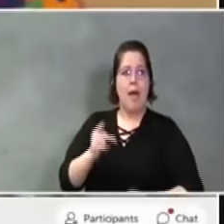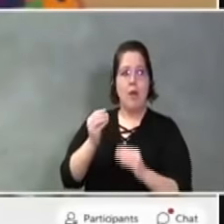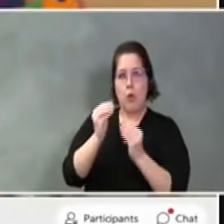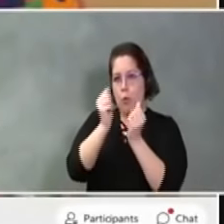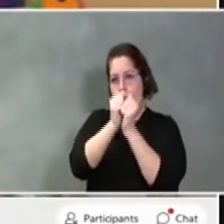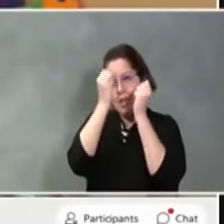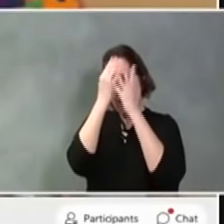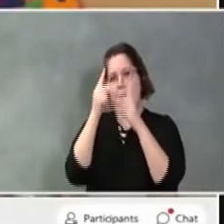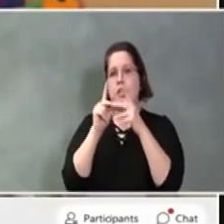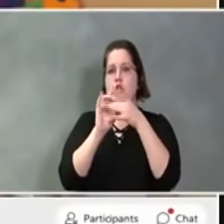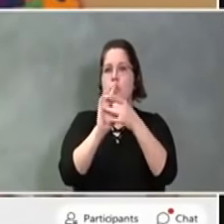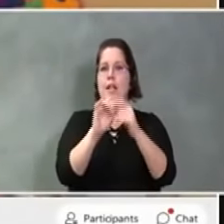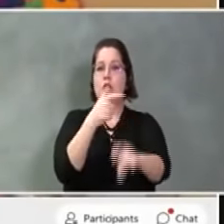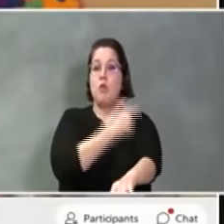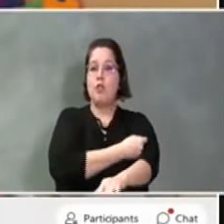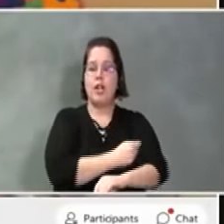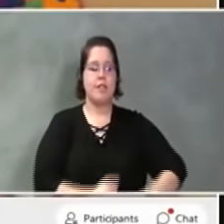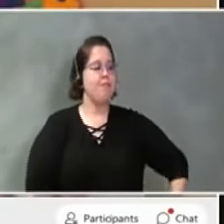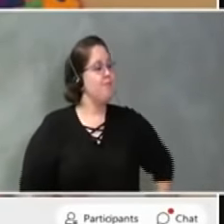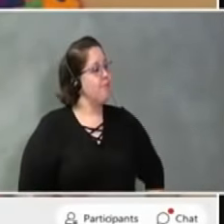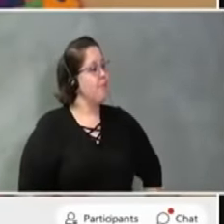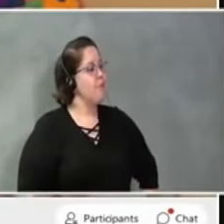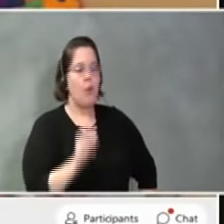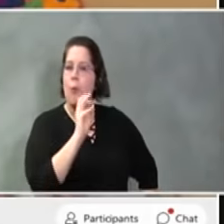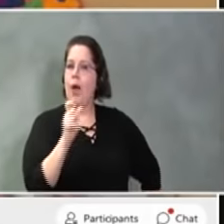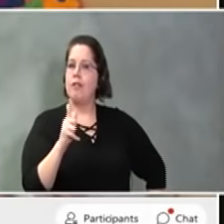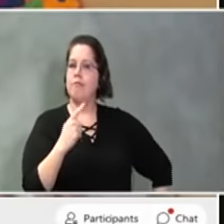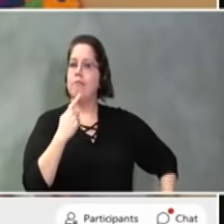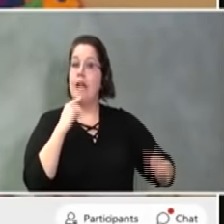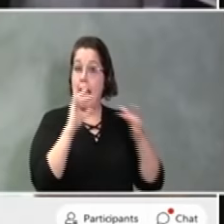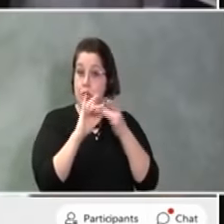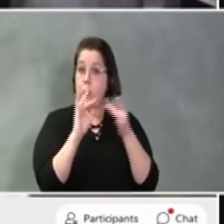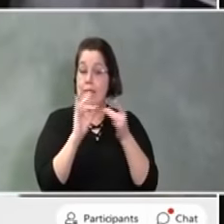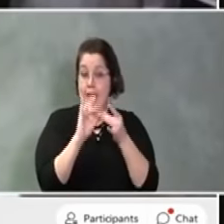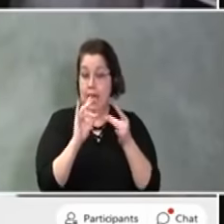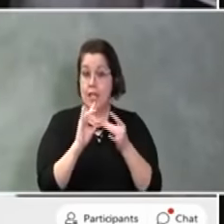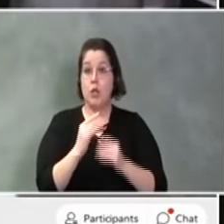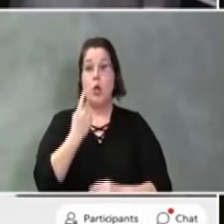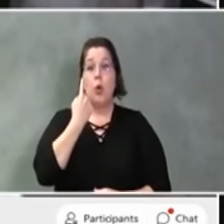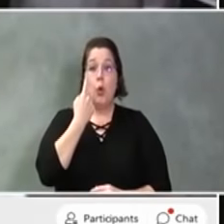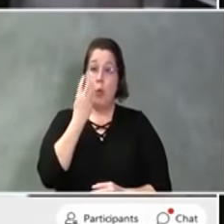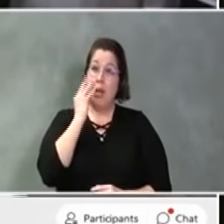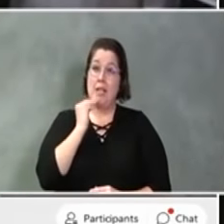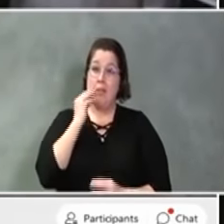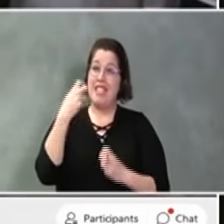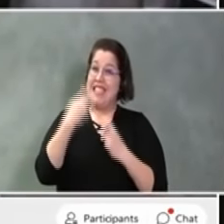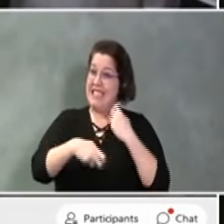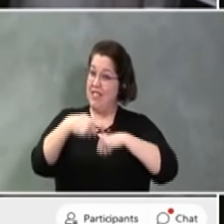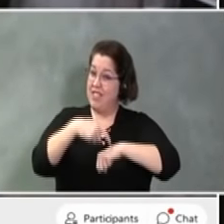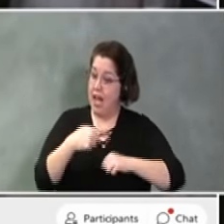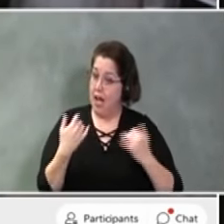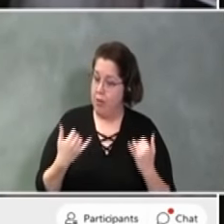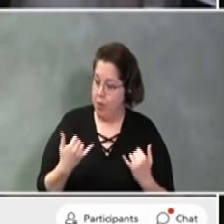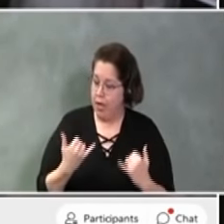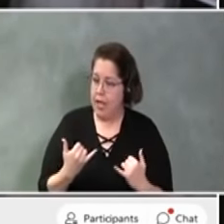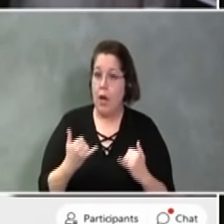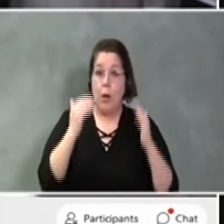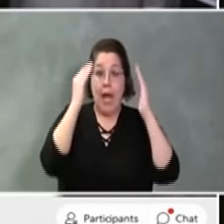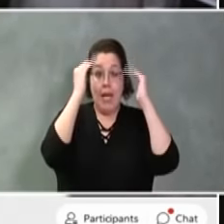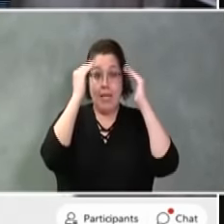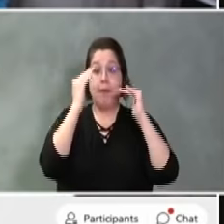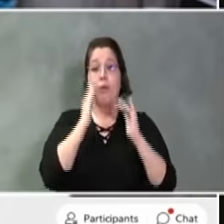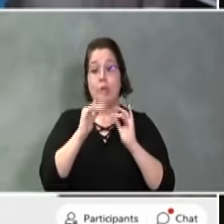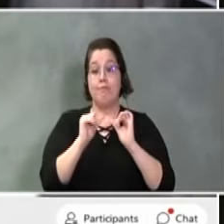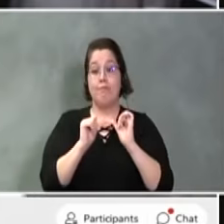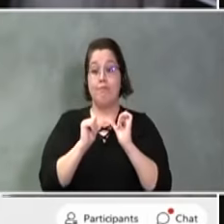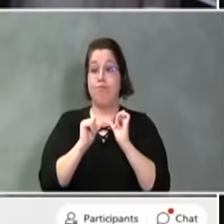on vaccines. Well, as we've stated, we're going through a very tough time, and it's expected to last for